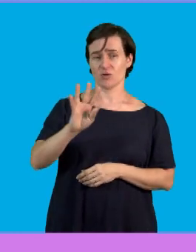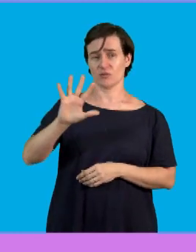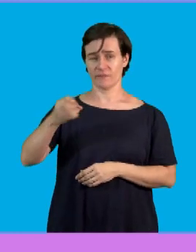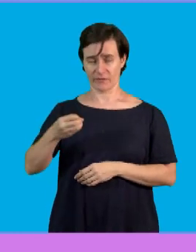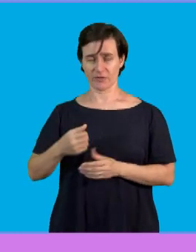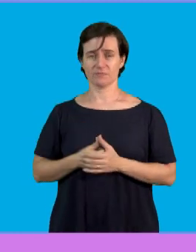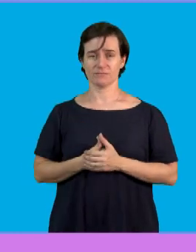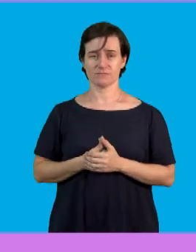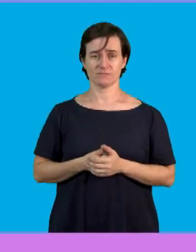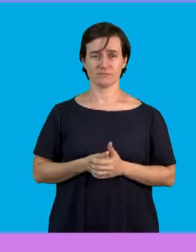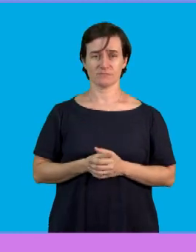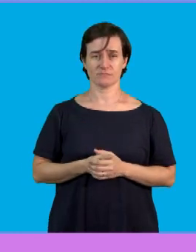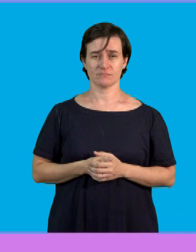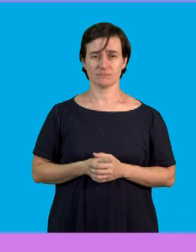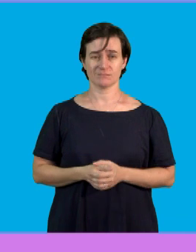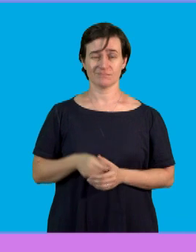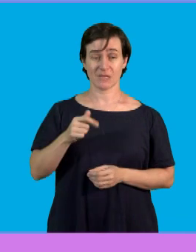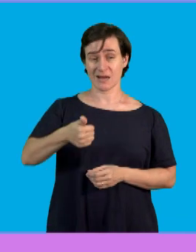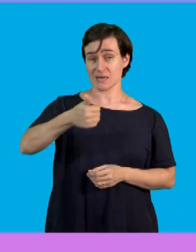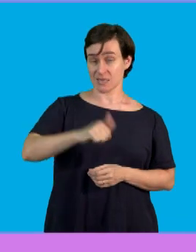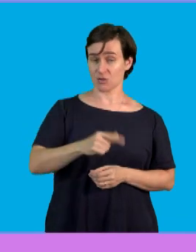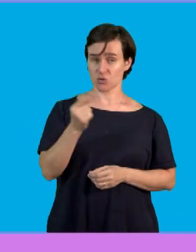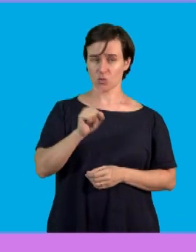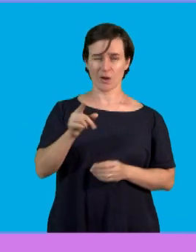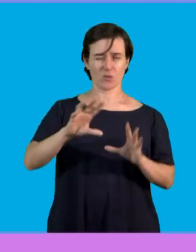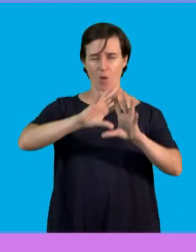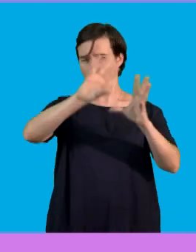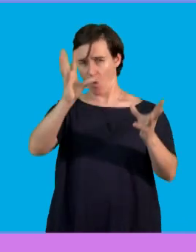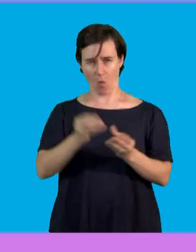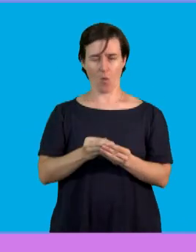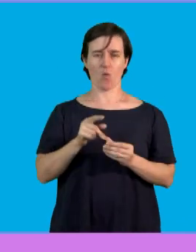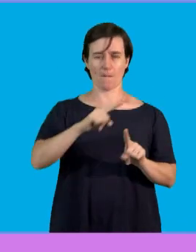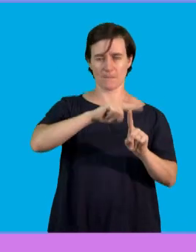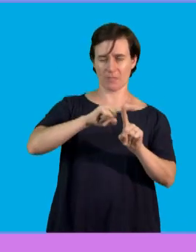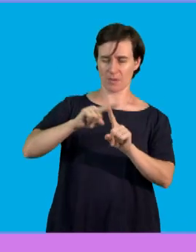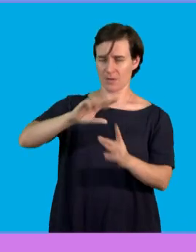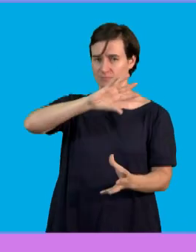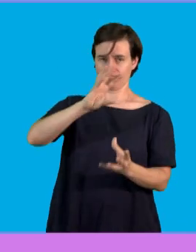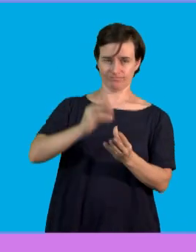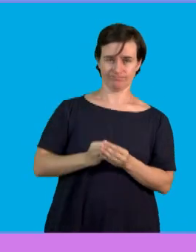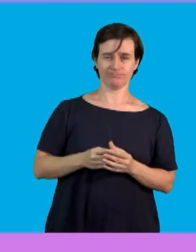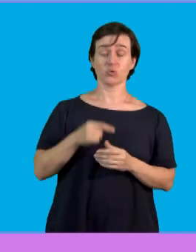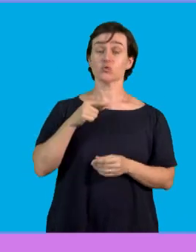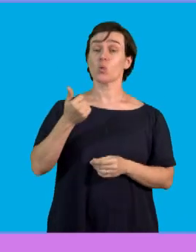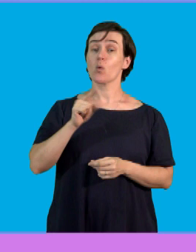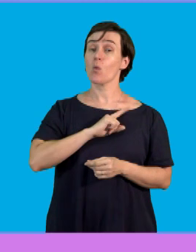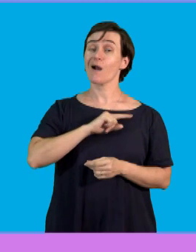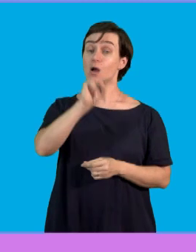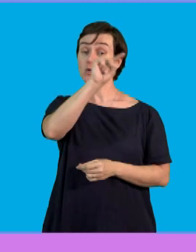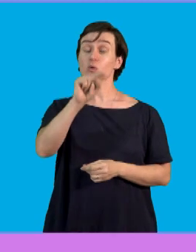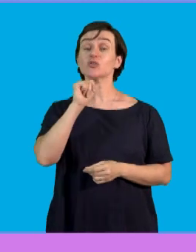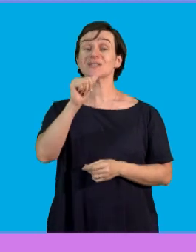1,450. Then your next step will be to add all these values because the question said you need to find the